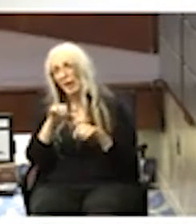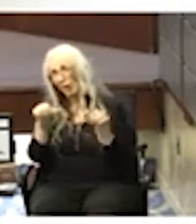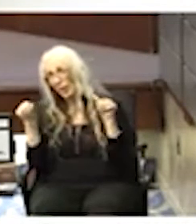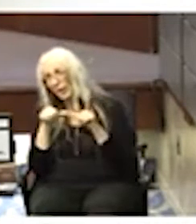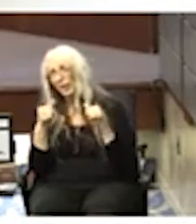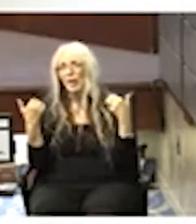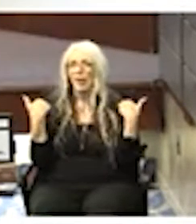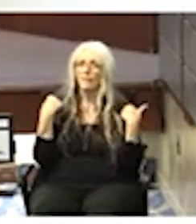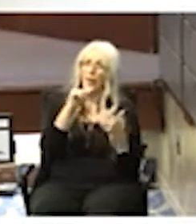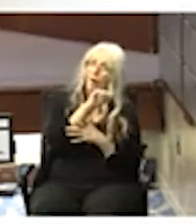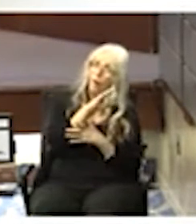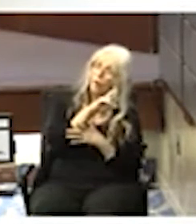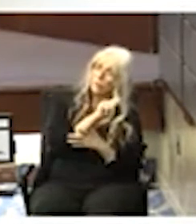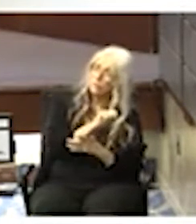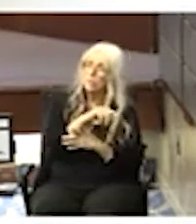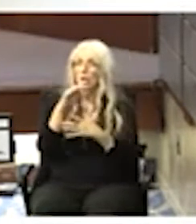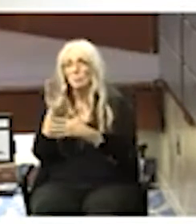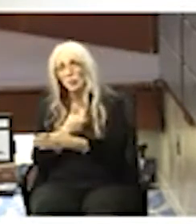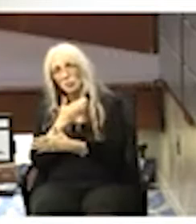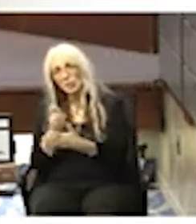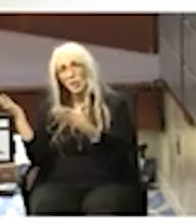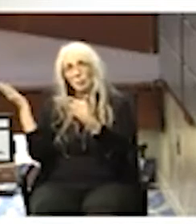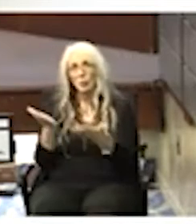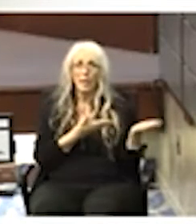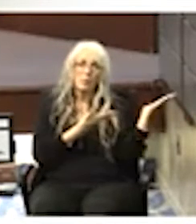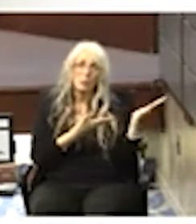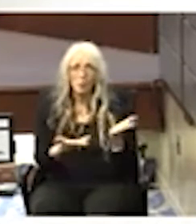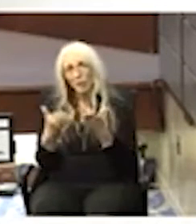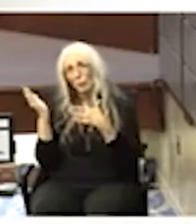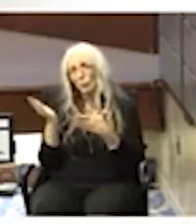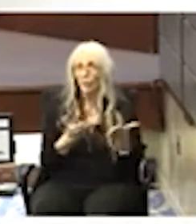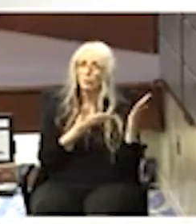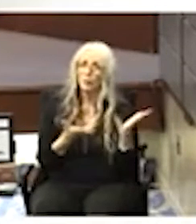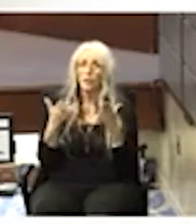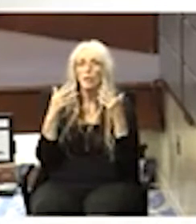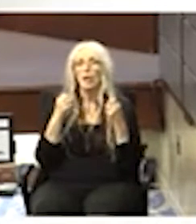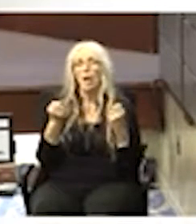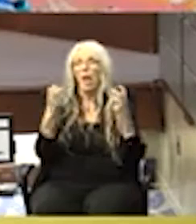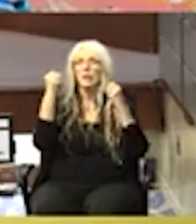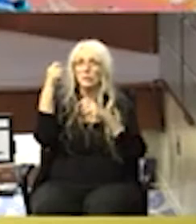bringing art and music out into the project, and then shade. Lots and lots and lots of shade.